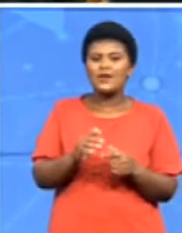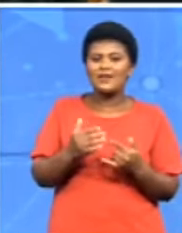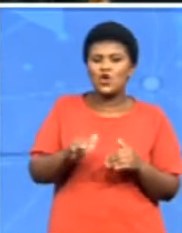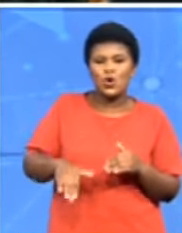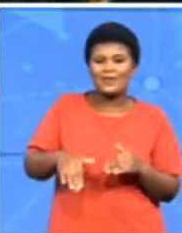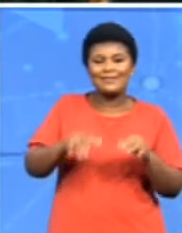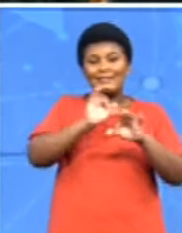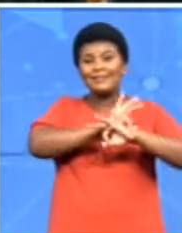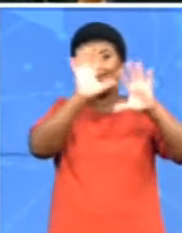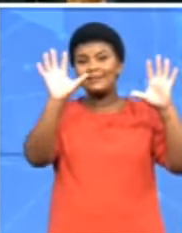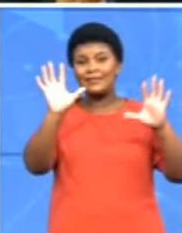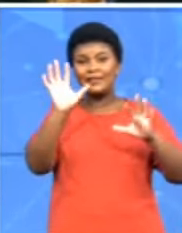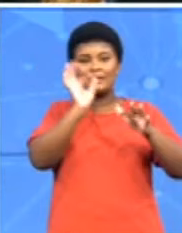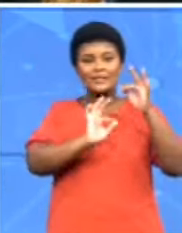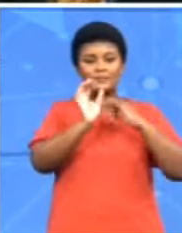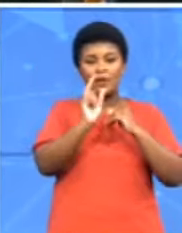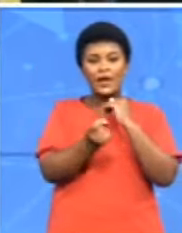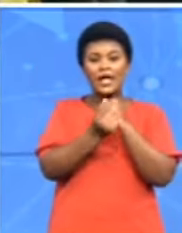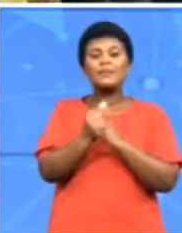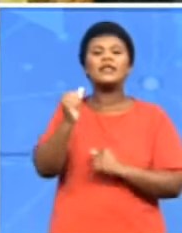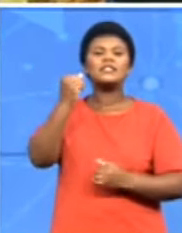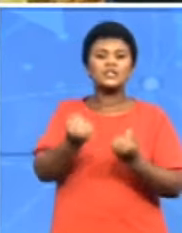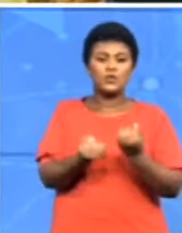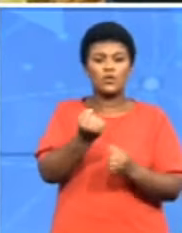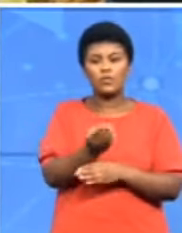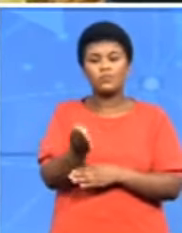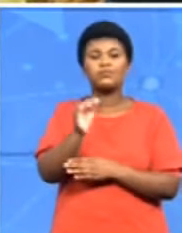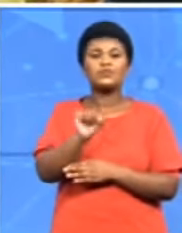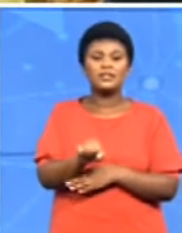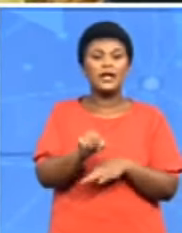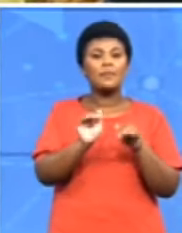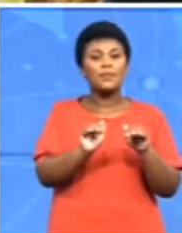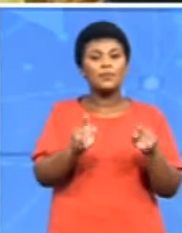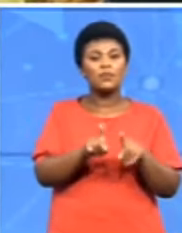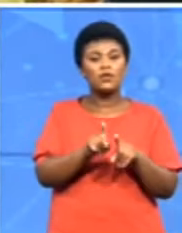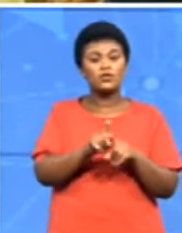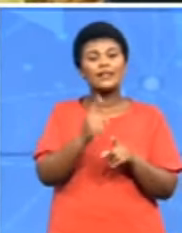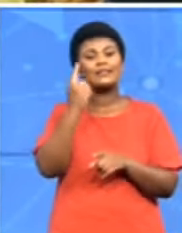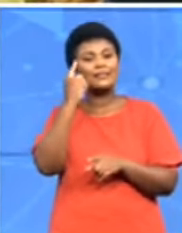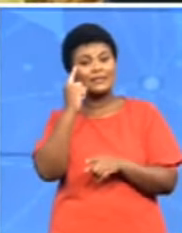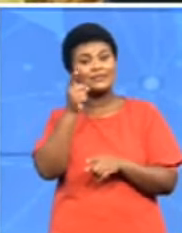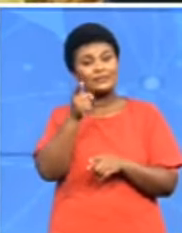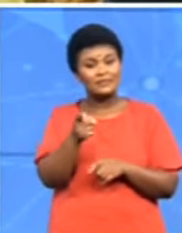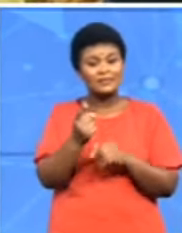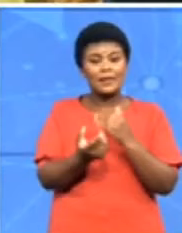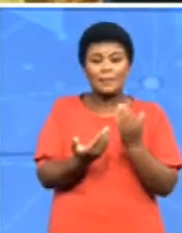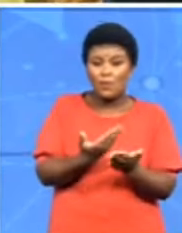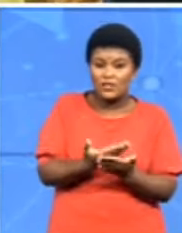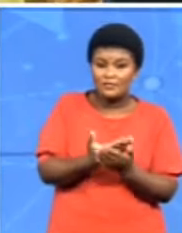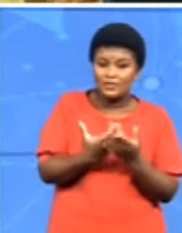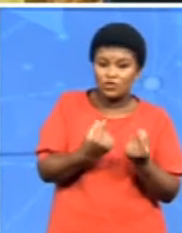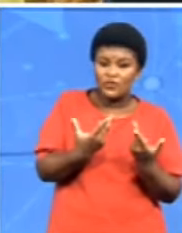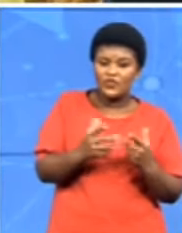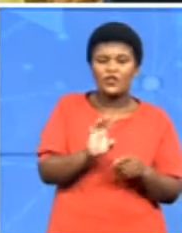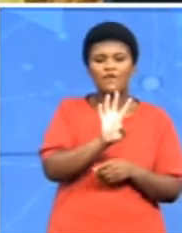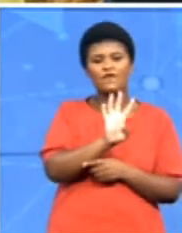in court and the people that are suspected of doing this, you know, are four brothers and then one of